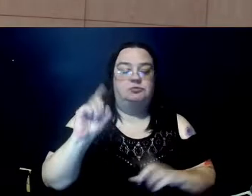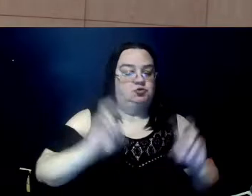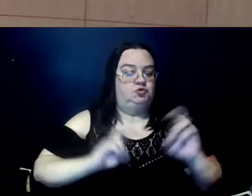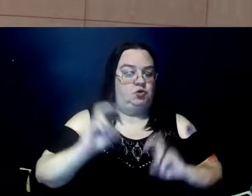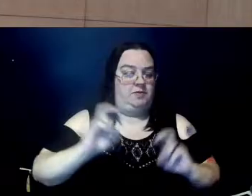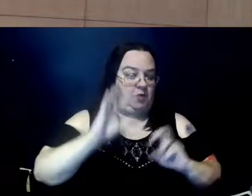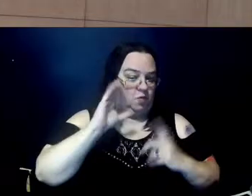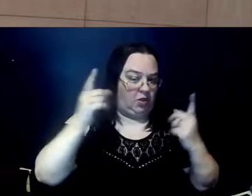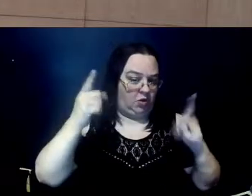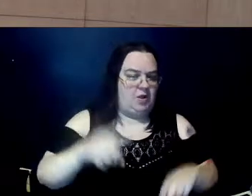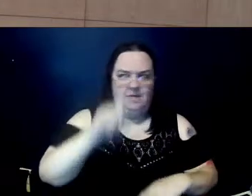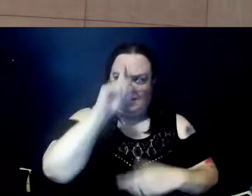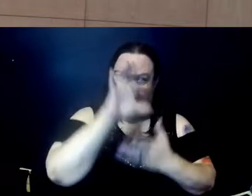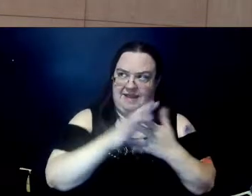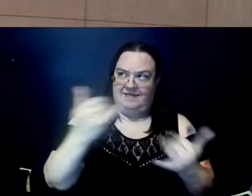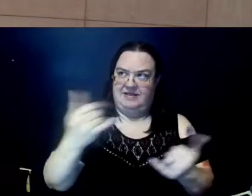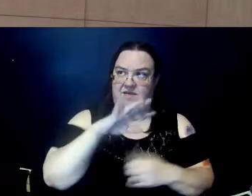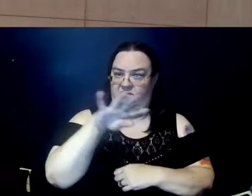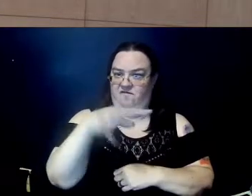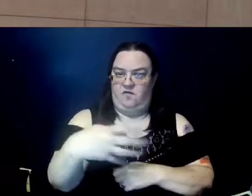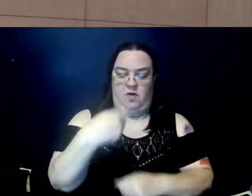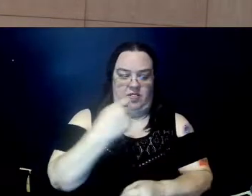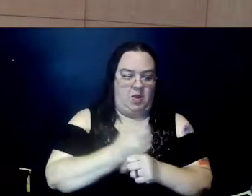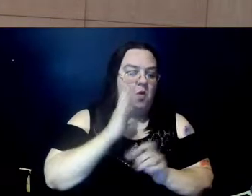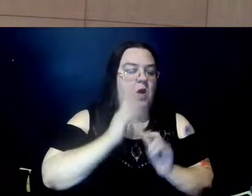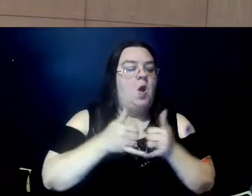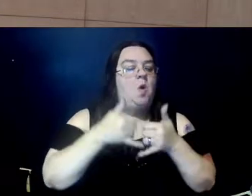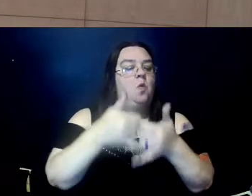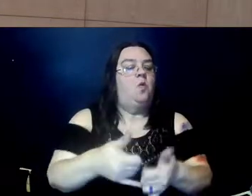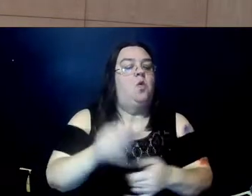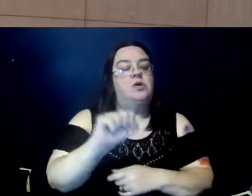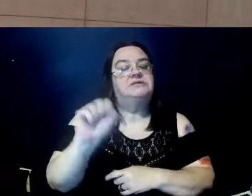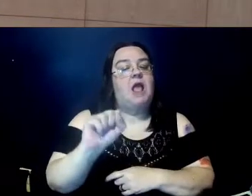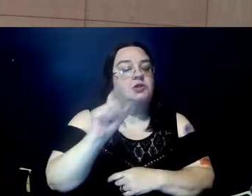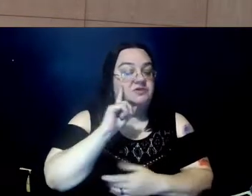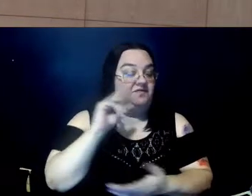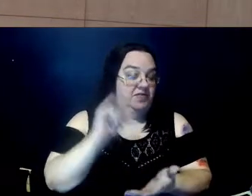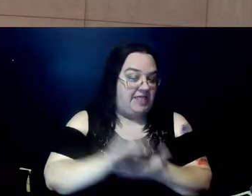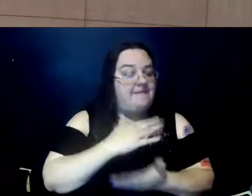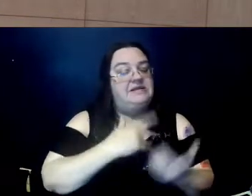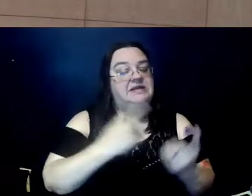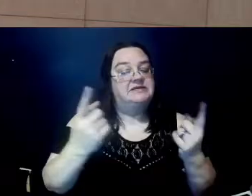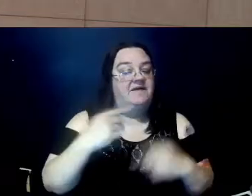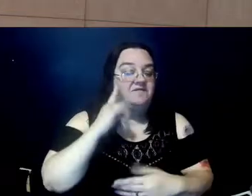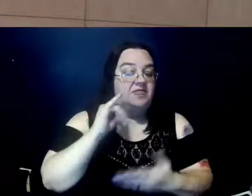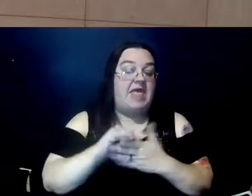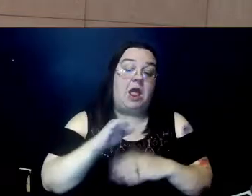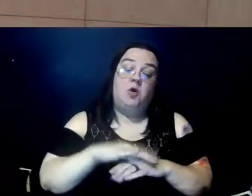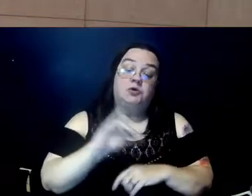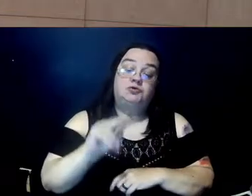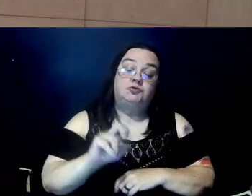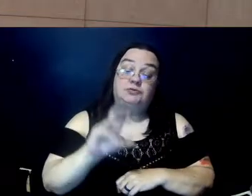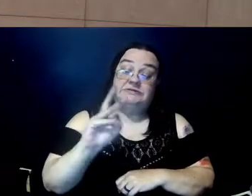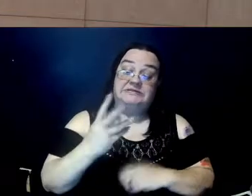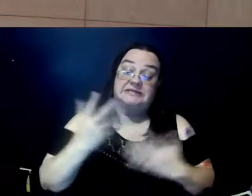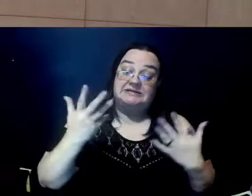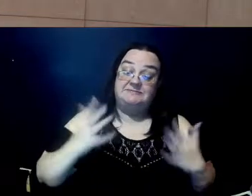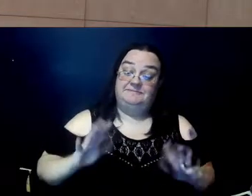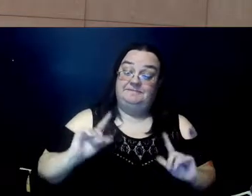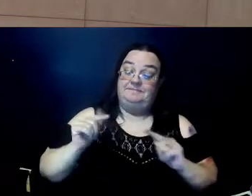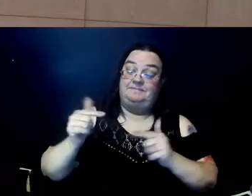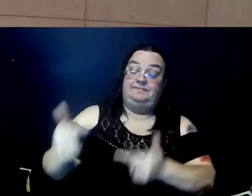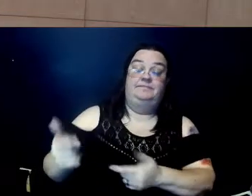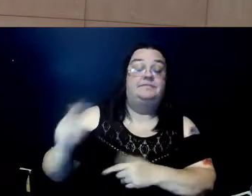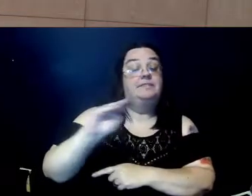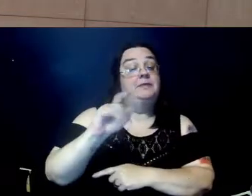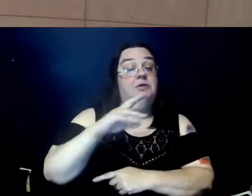We'll be awarding scholarships for that, so please come out for that, and that'll be June 6th. I yield back. Thank you. Any questions